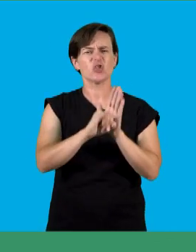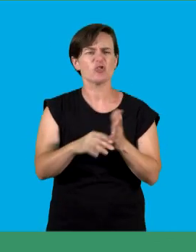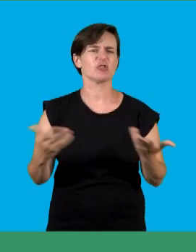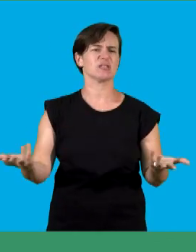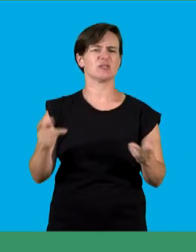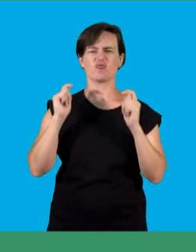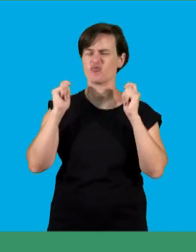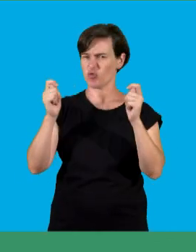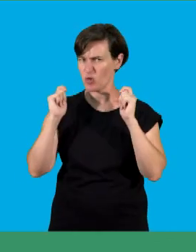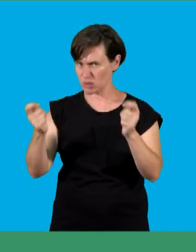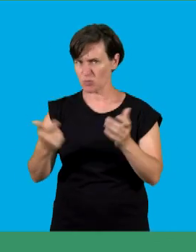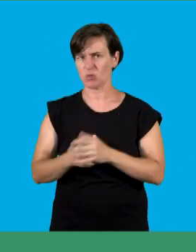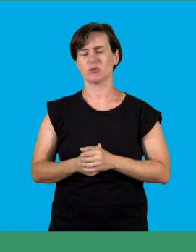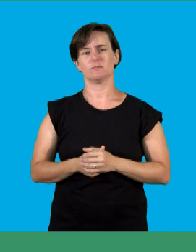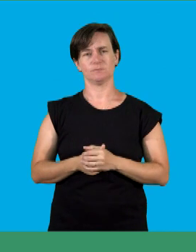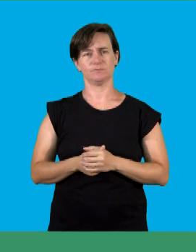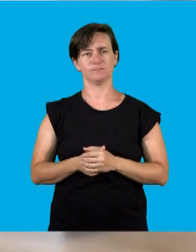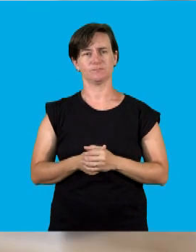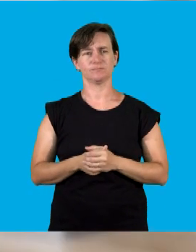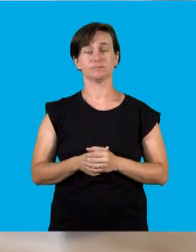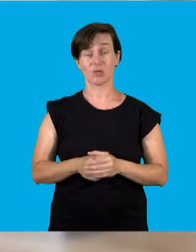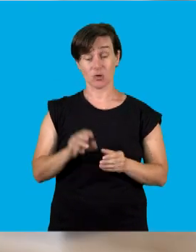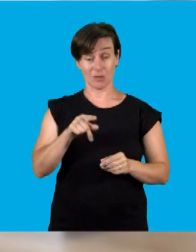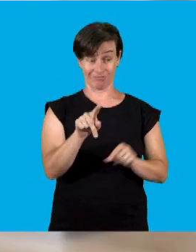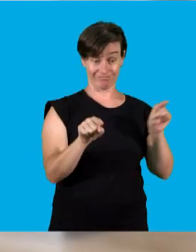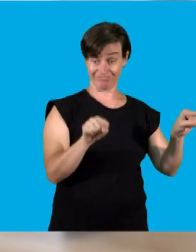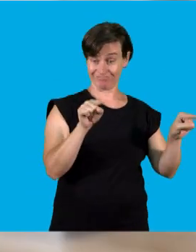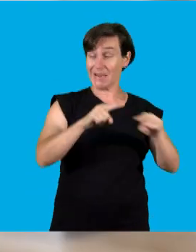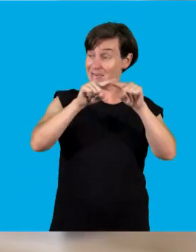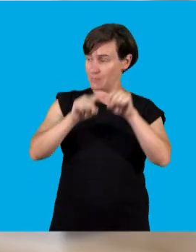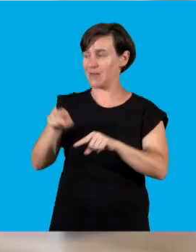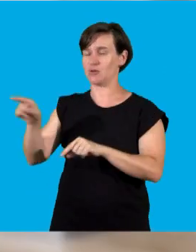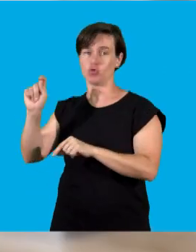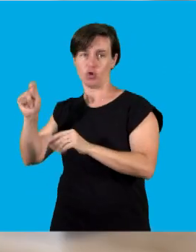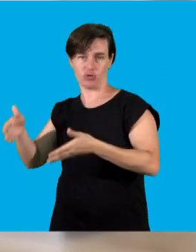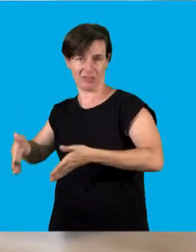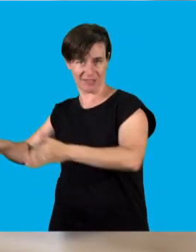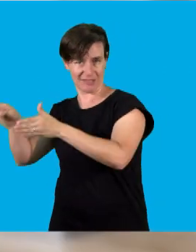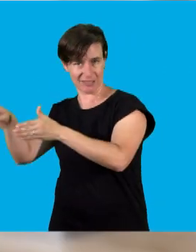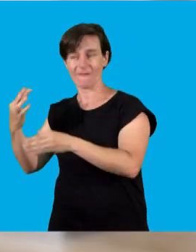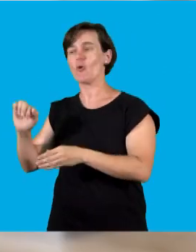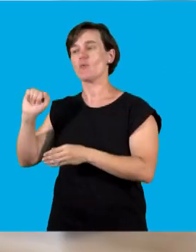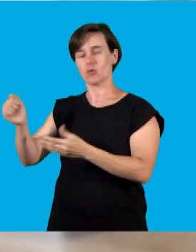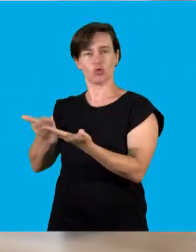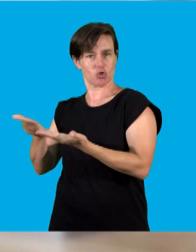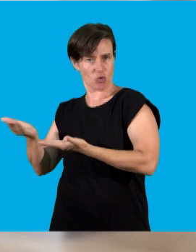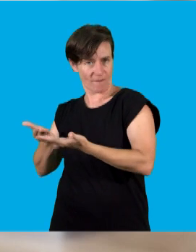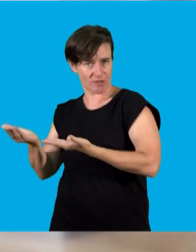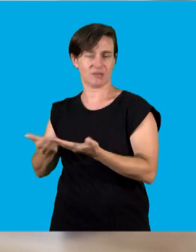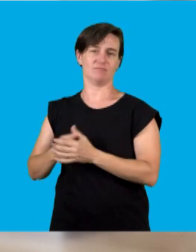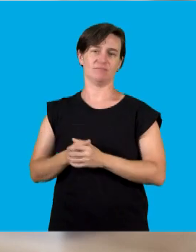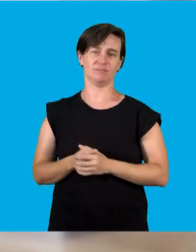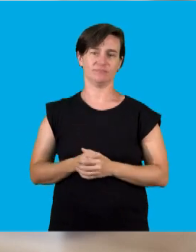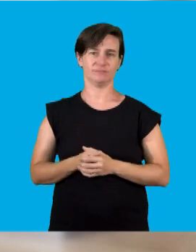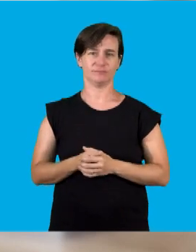saying even the primary sector and the secondary sector, they depend on the tertiary sector for services that are being rendered by the tertiary sector.